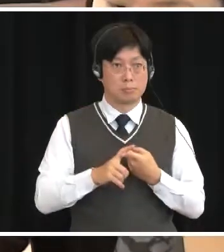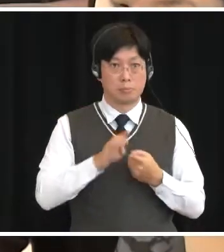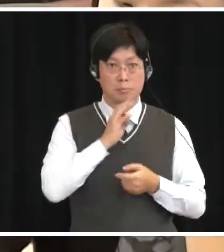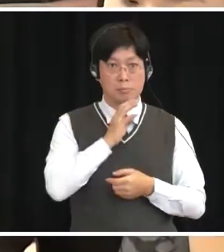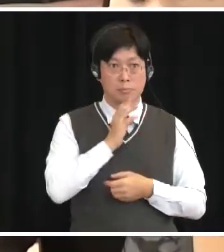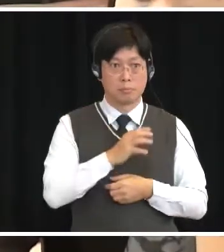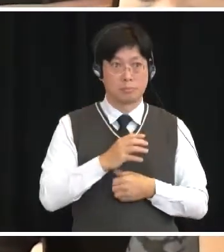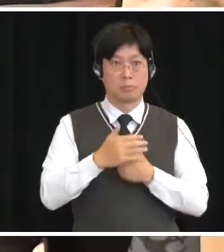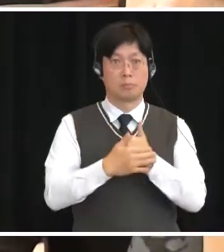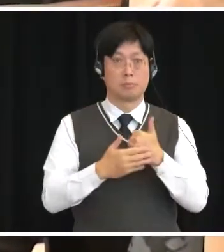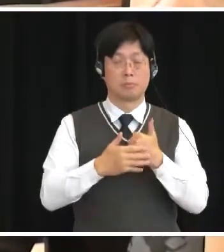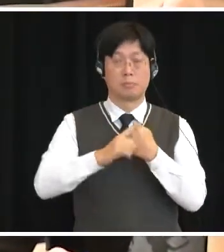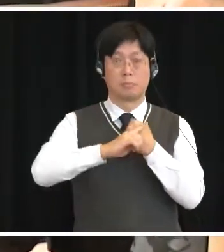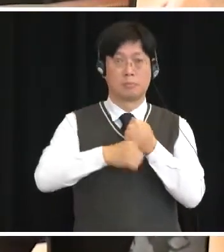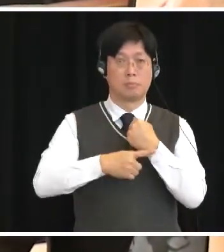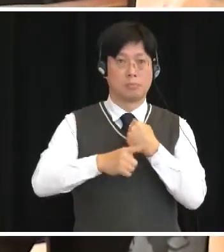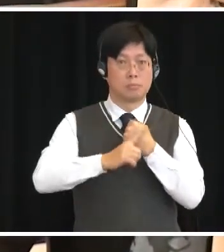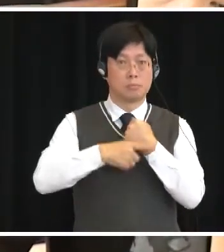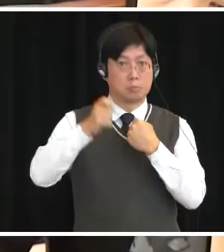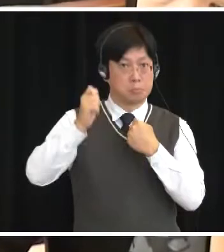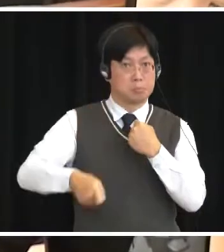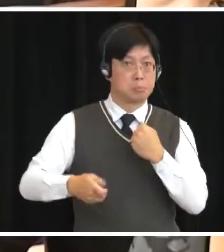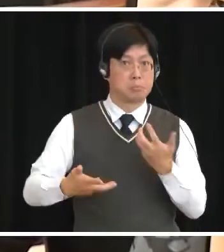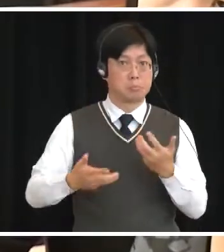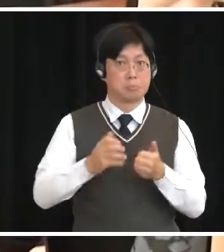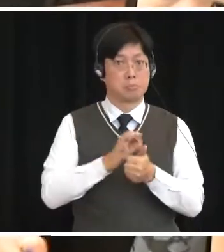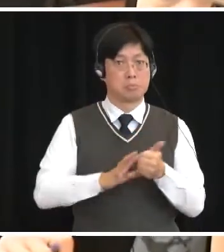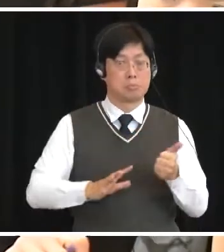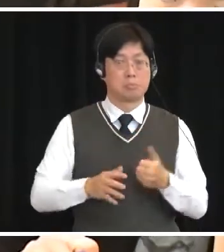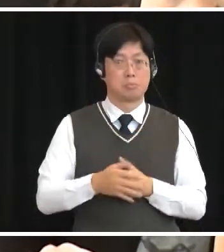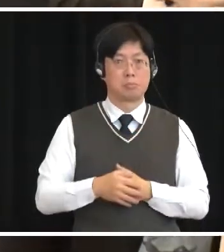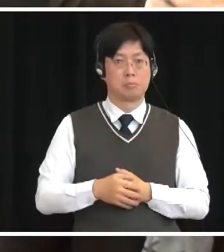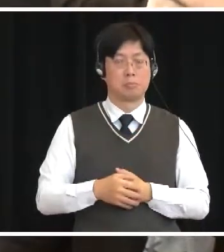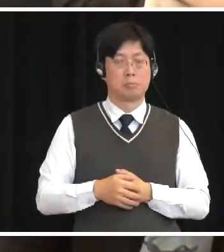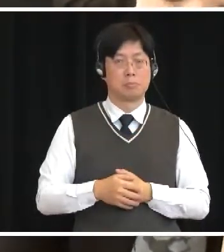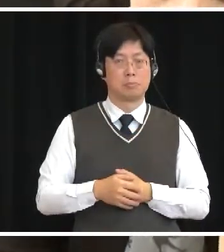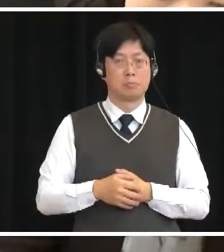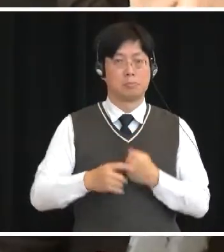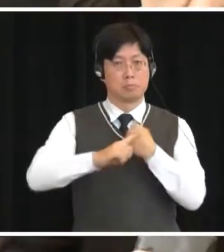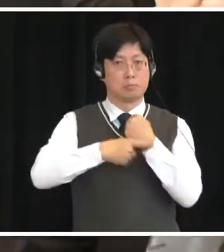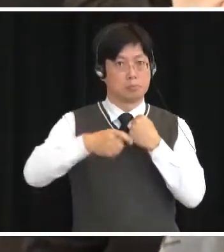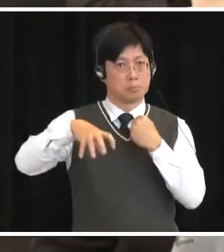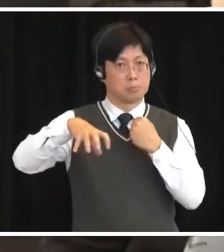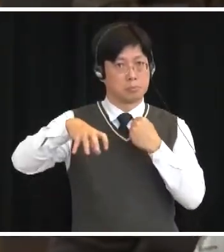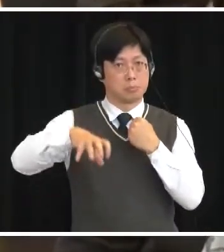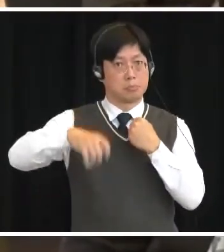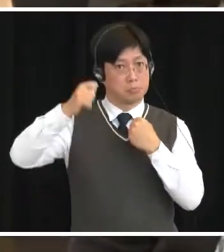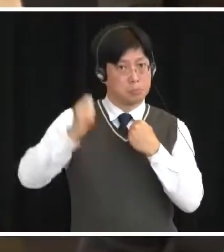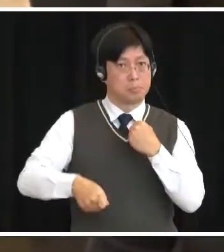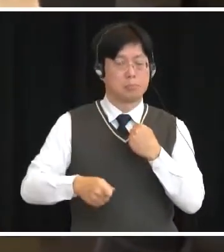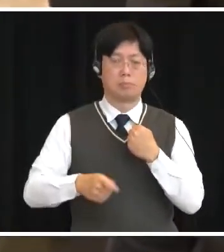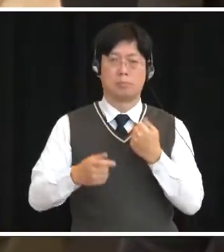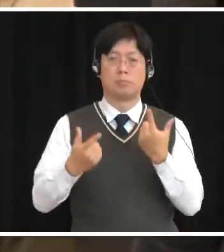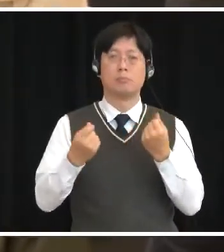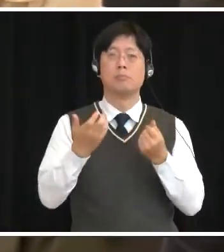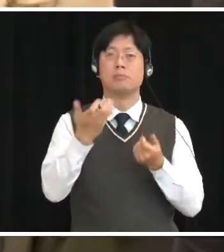I think the Ministry of Justice, it's up to the judge's